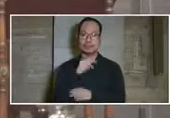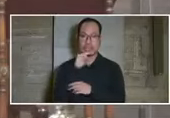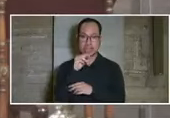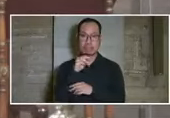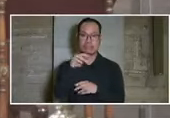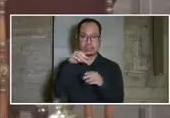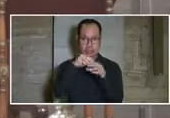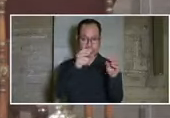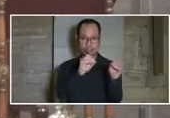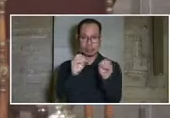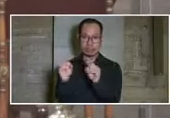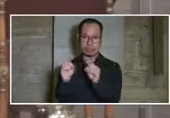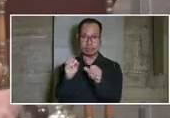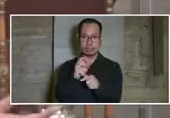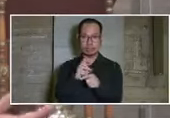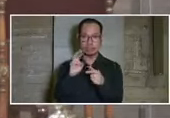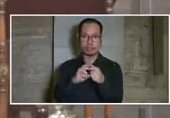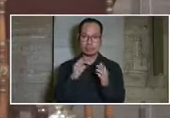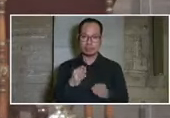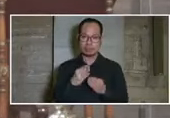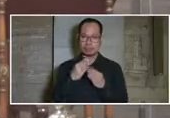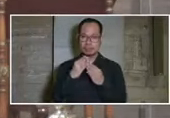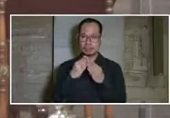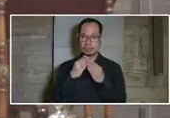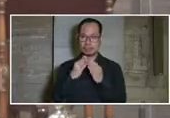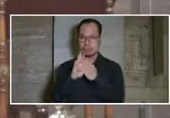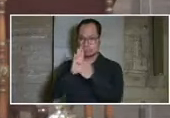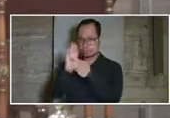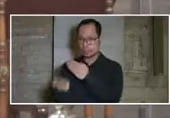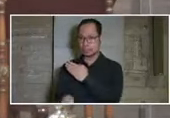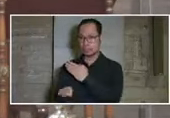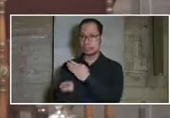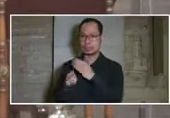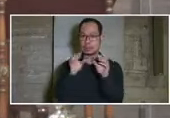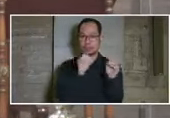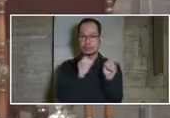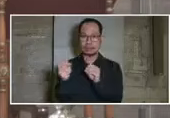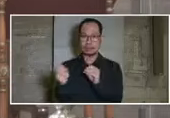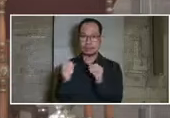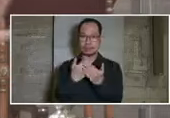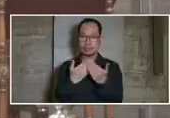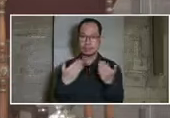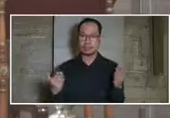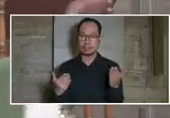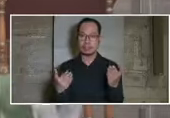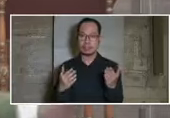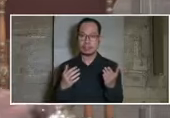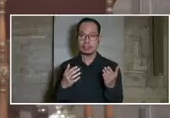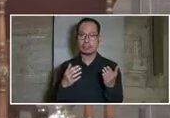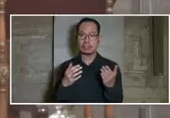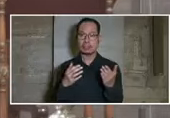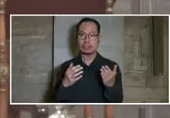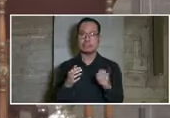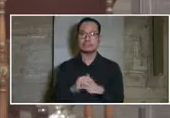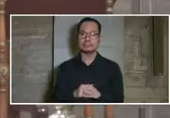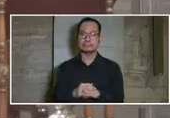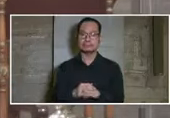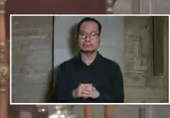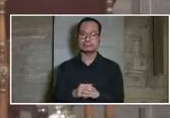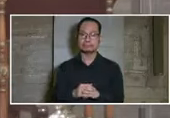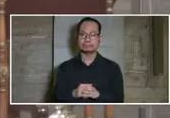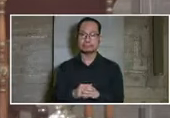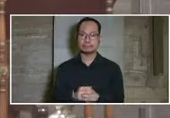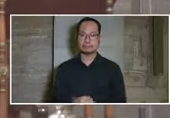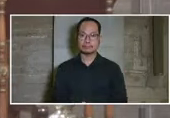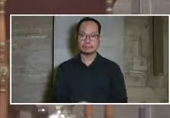order, and to bring back to order things that was not, that was taken out of